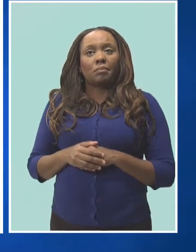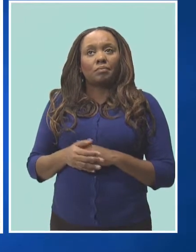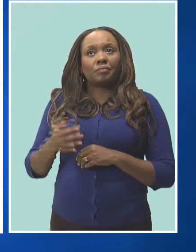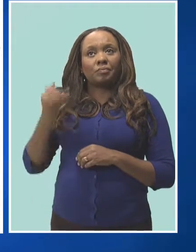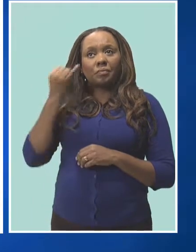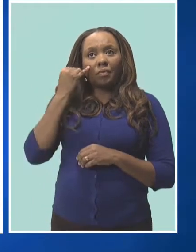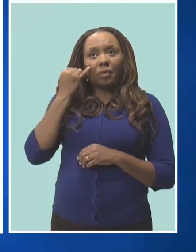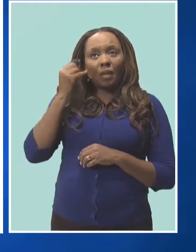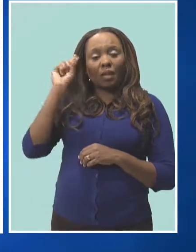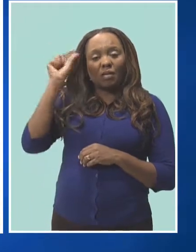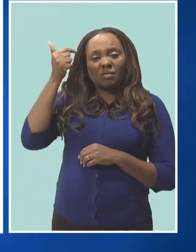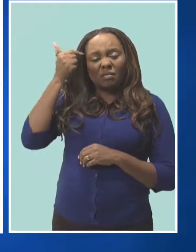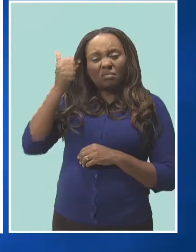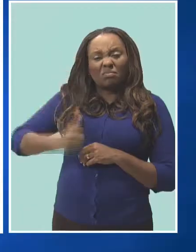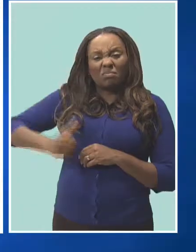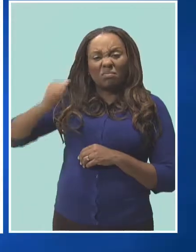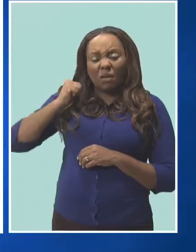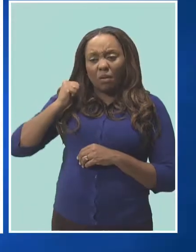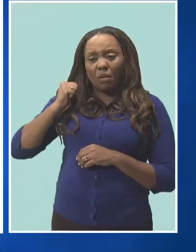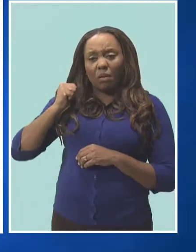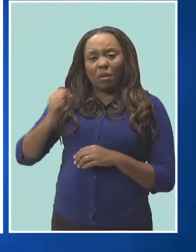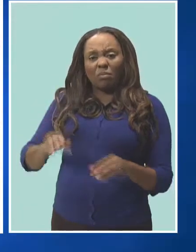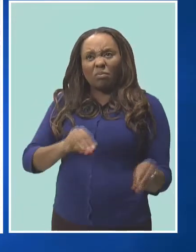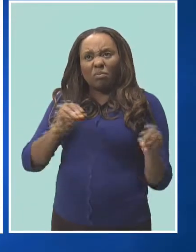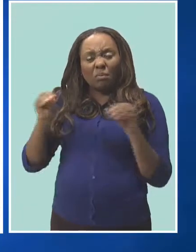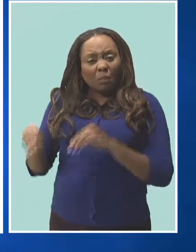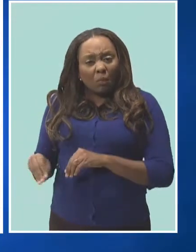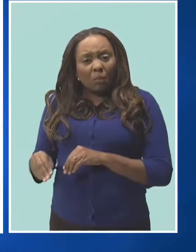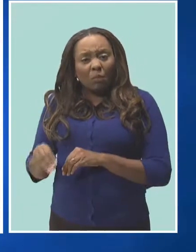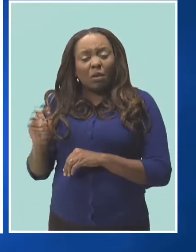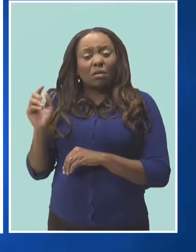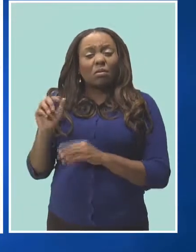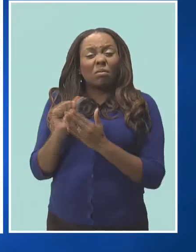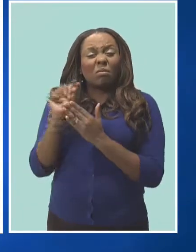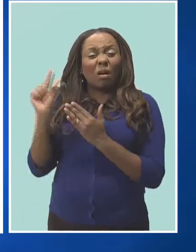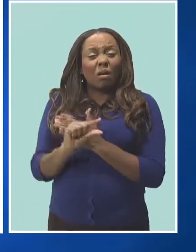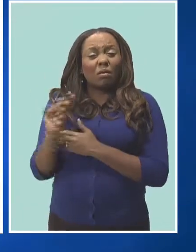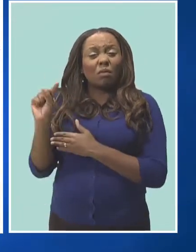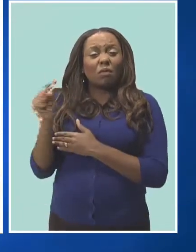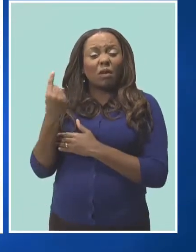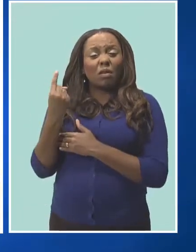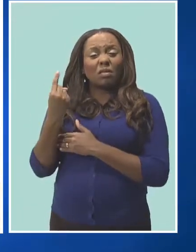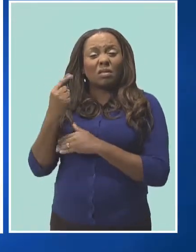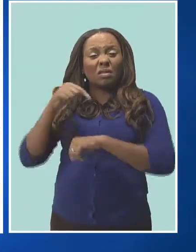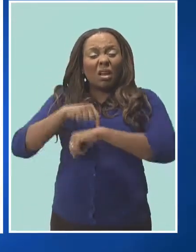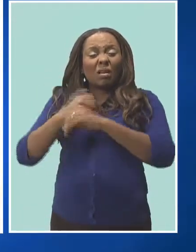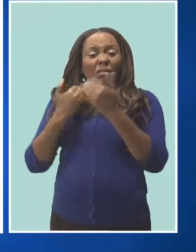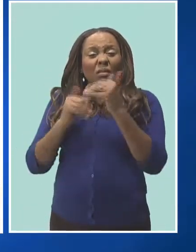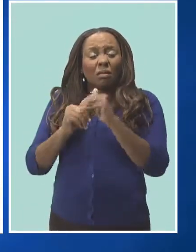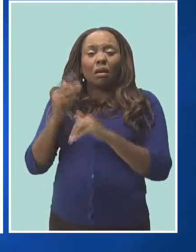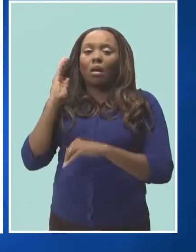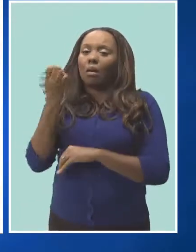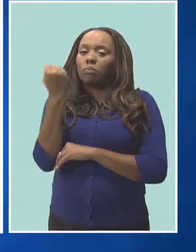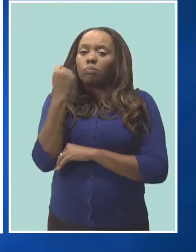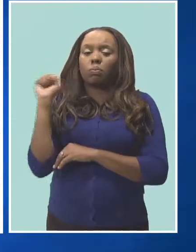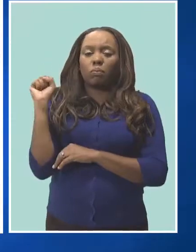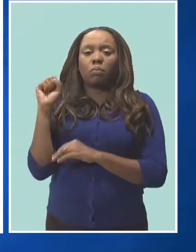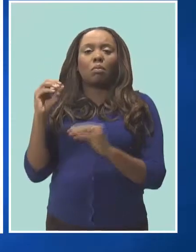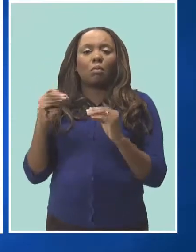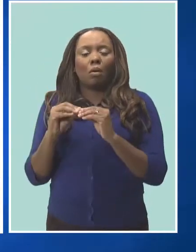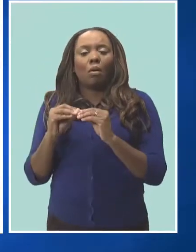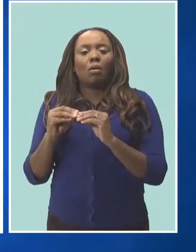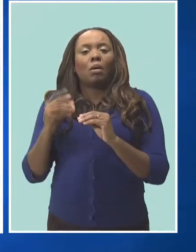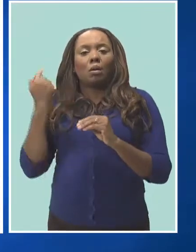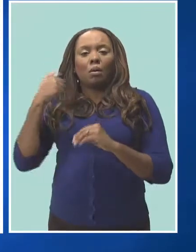government refused to remove Lord Nelson, okay, by the 1st of August, we're going to take the protest action into the